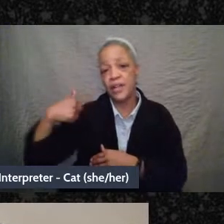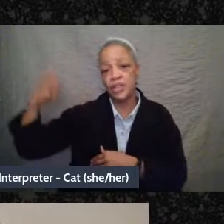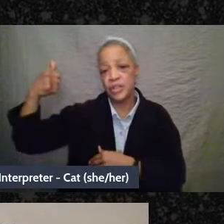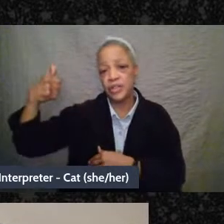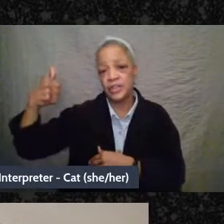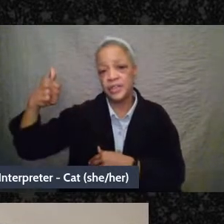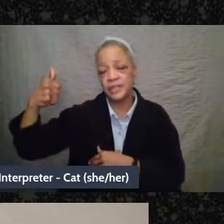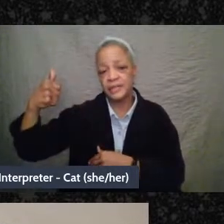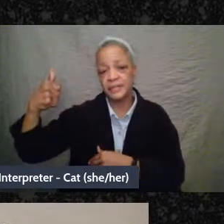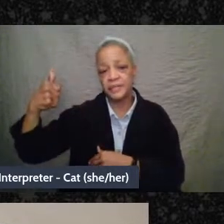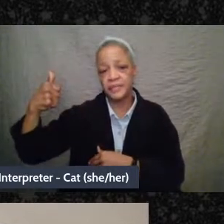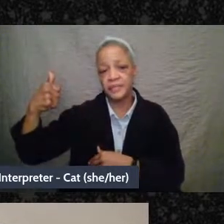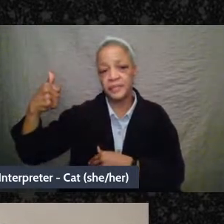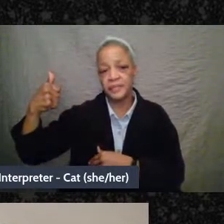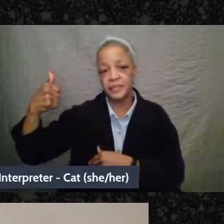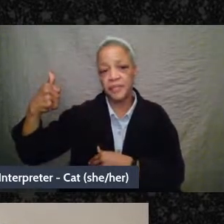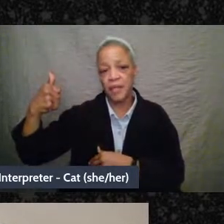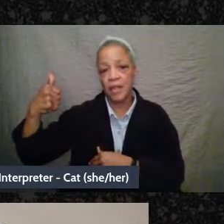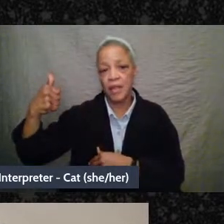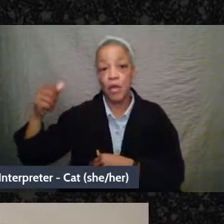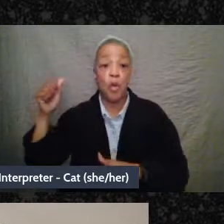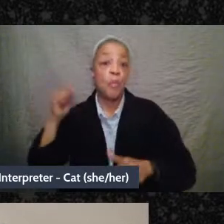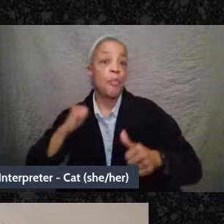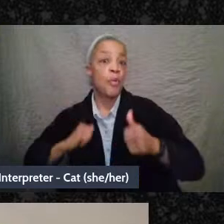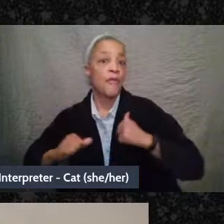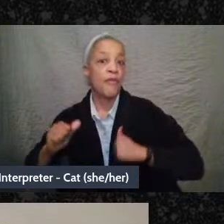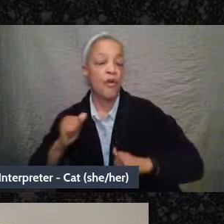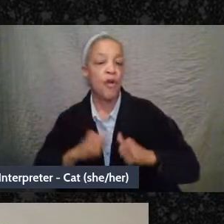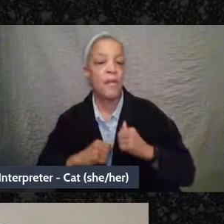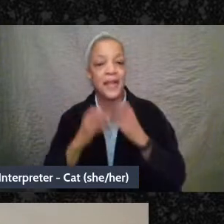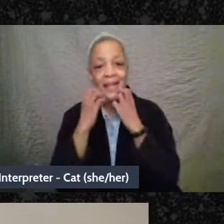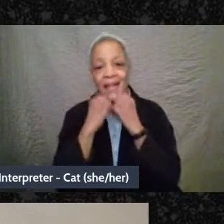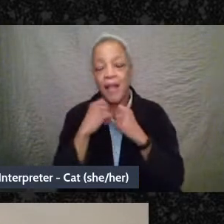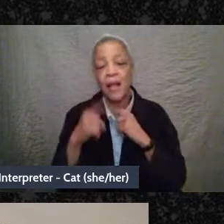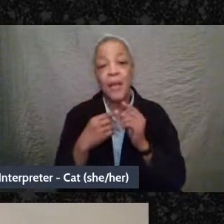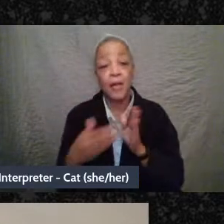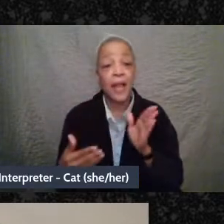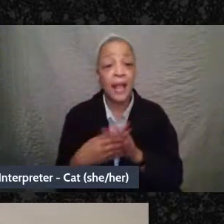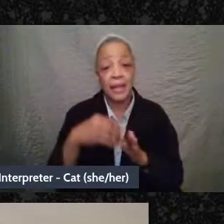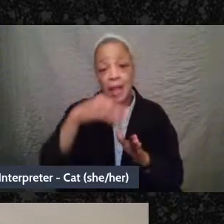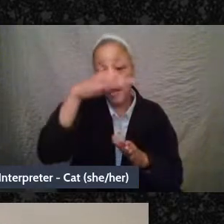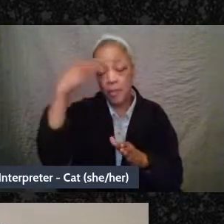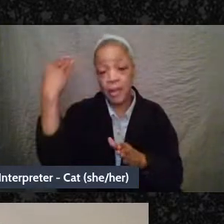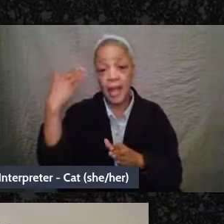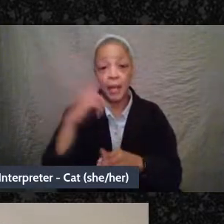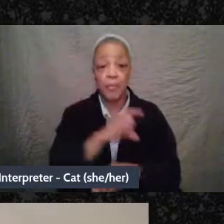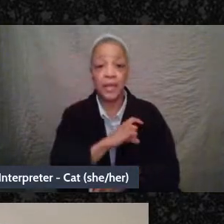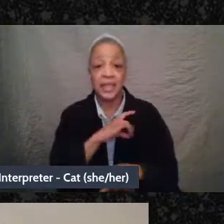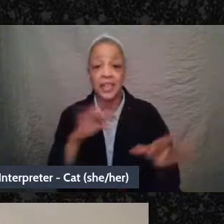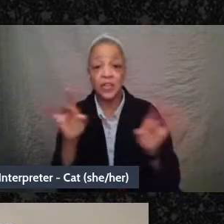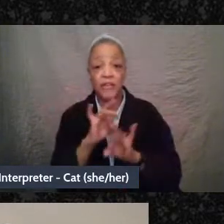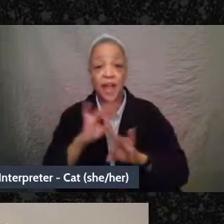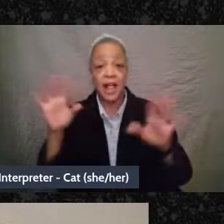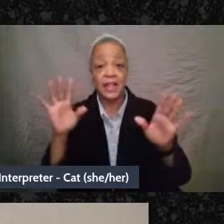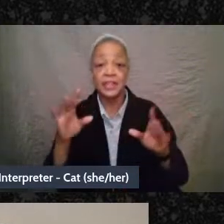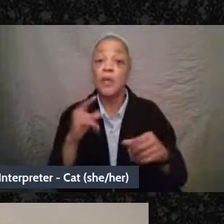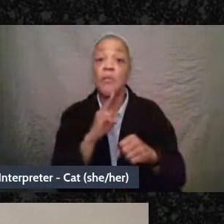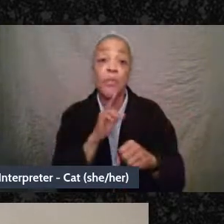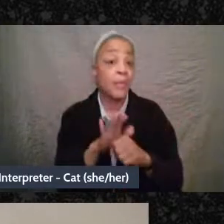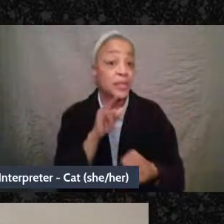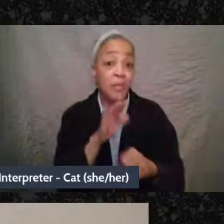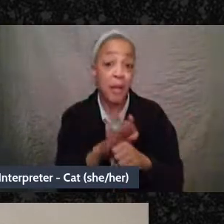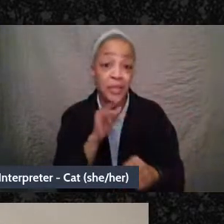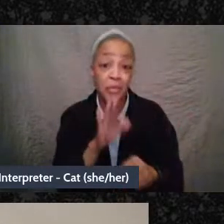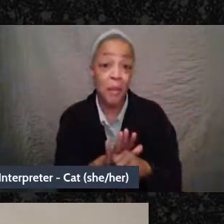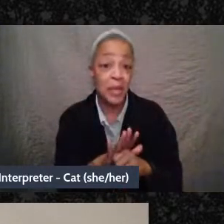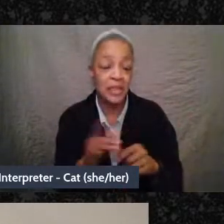like, perform caring about anti-Black police violence in the wake of 2020 and then make promises and walk them